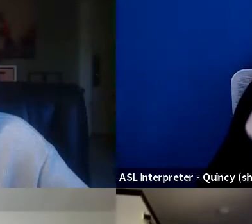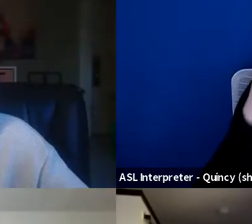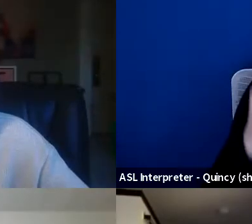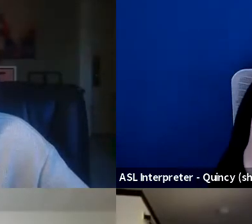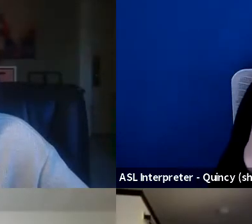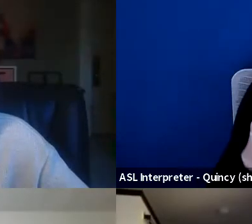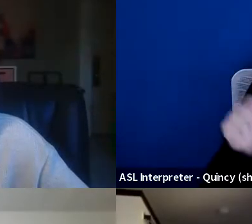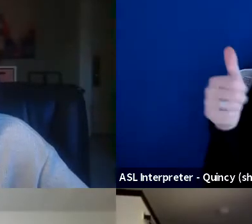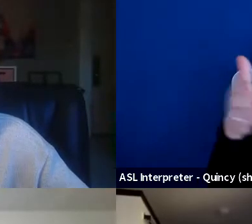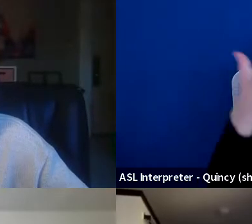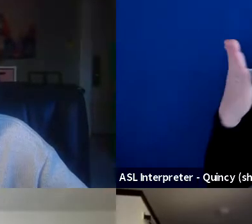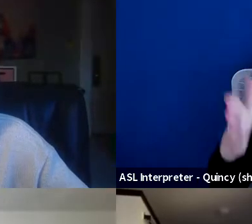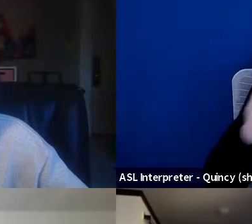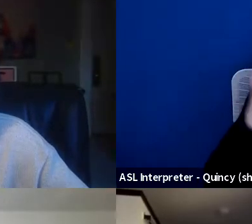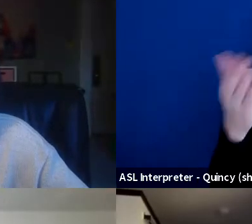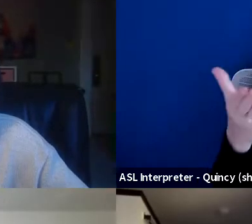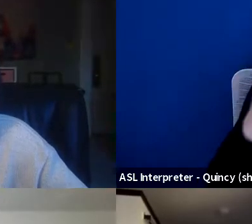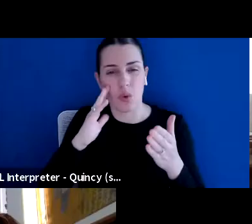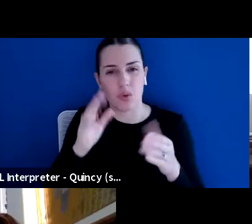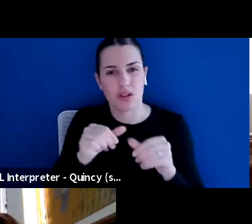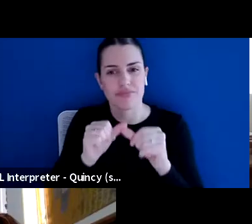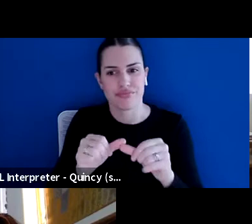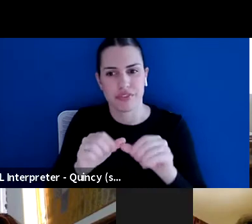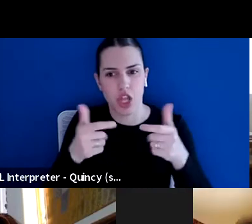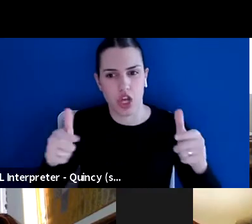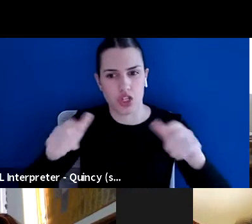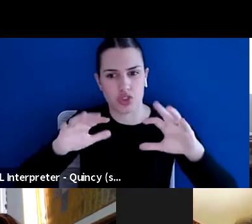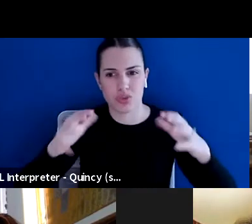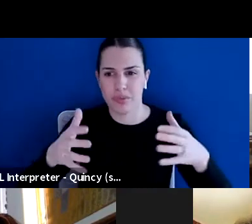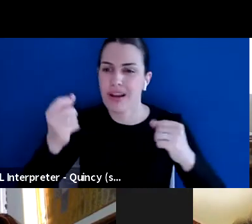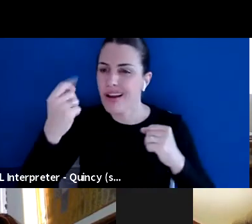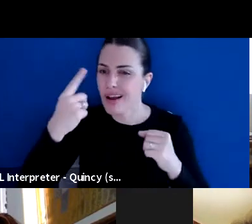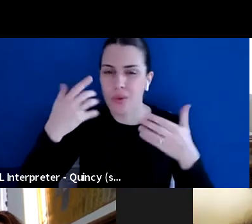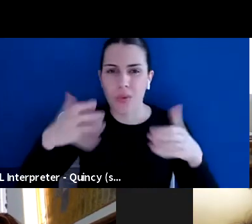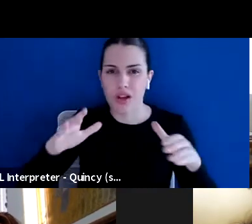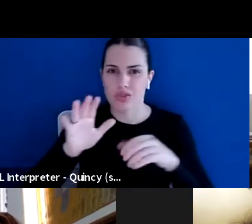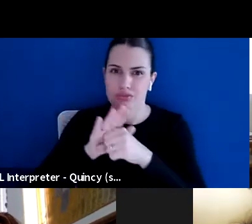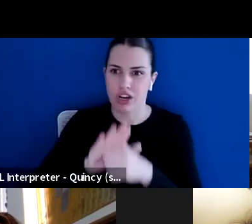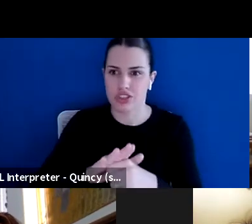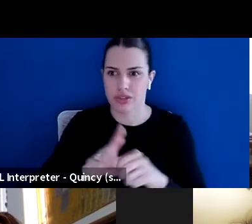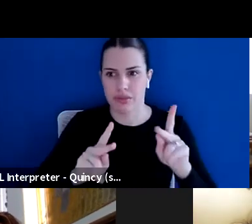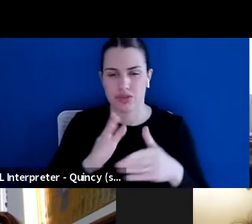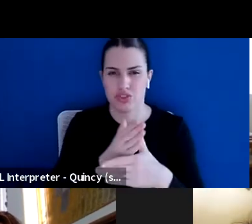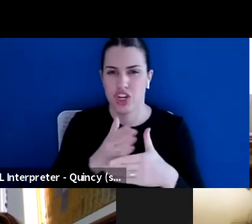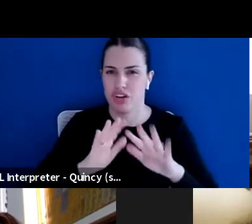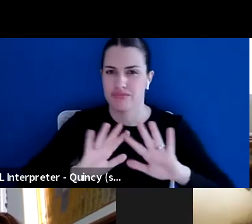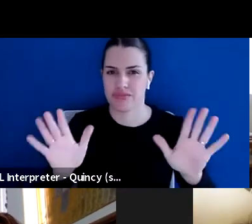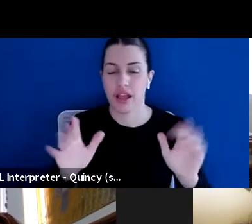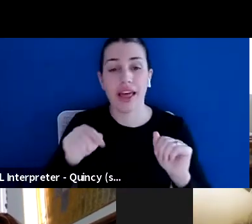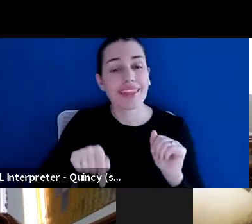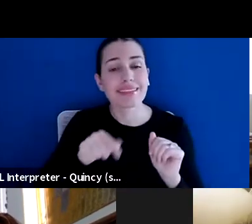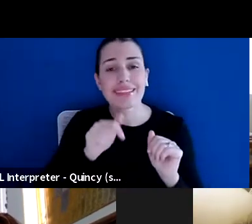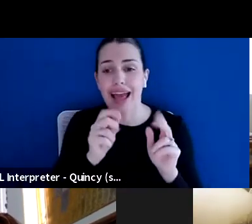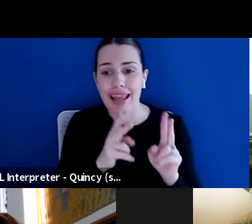group sessions. So just making sure that we're not pressuring anyone else to share. And this isn't a space for editing, so we're not